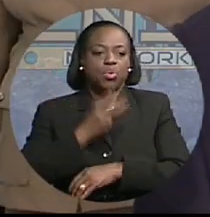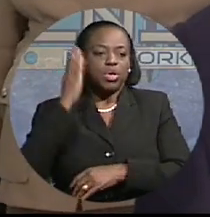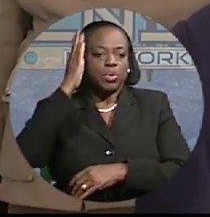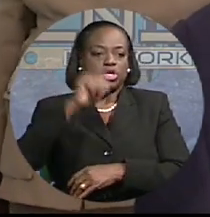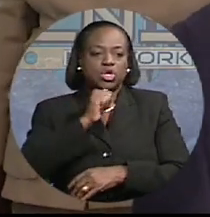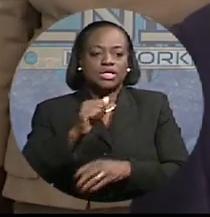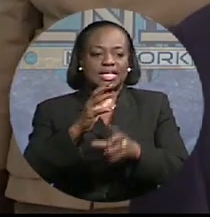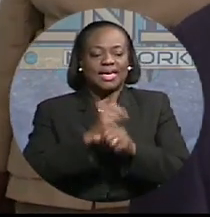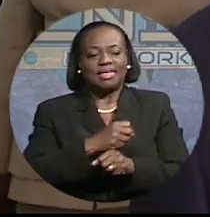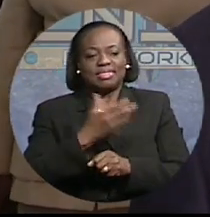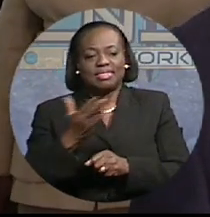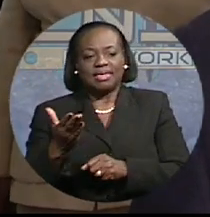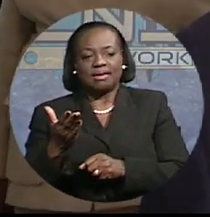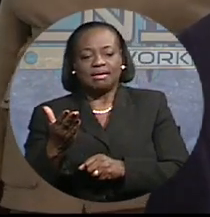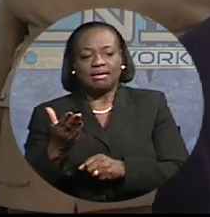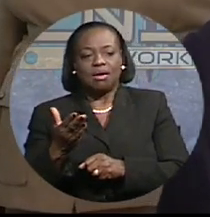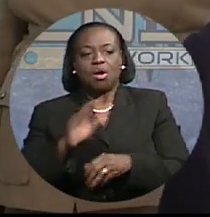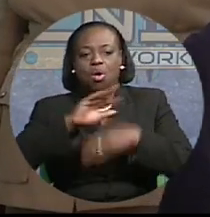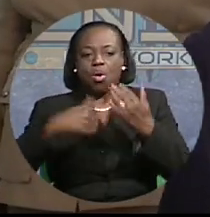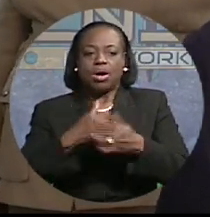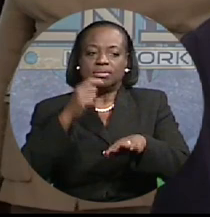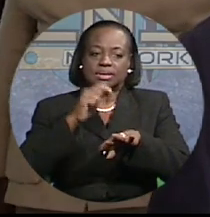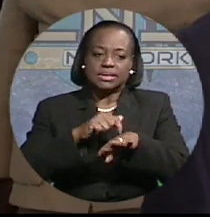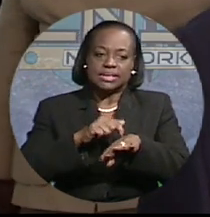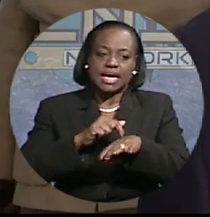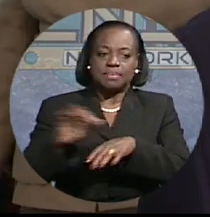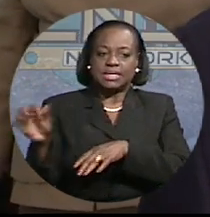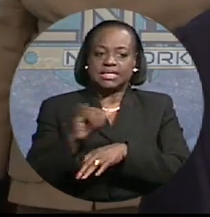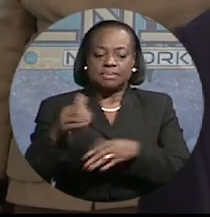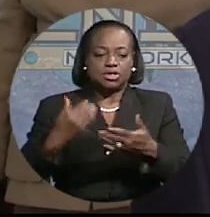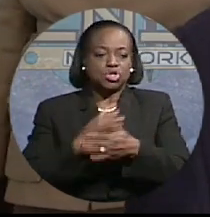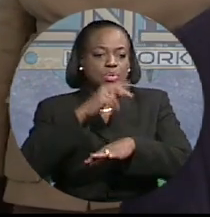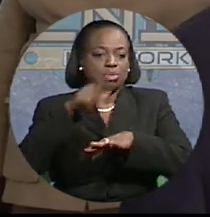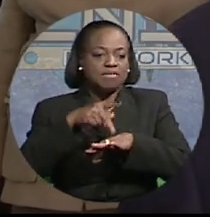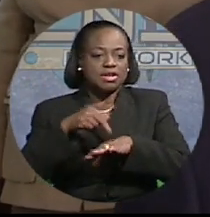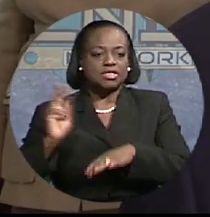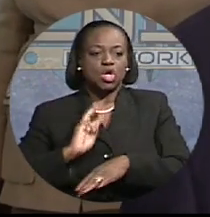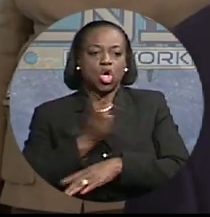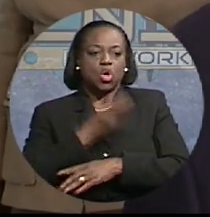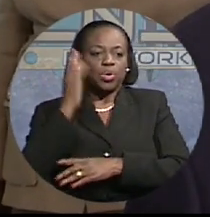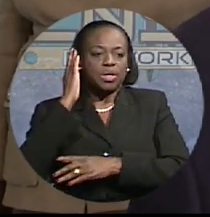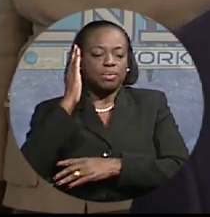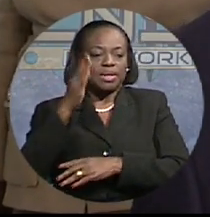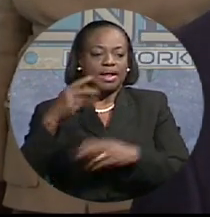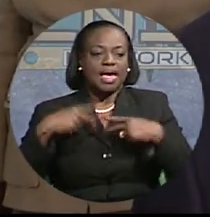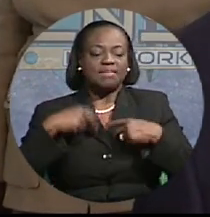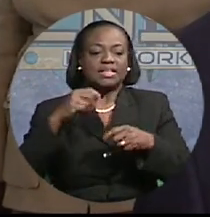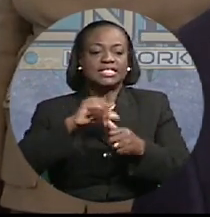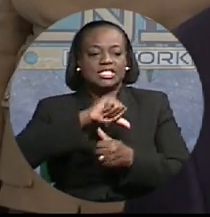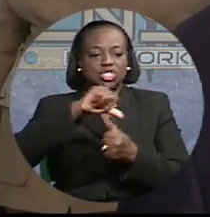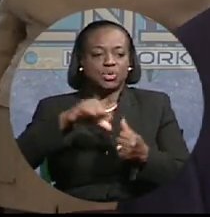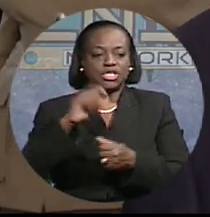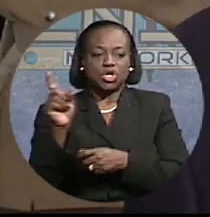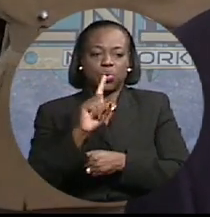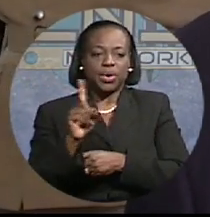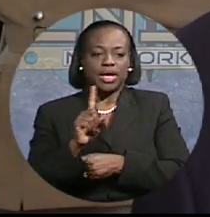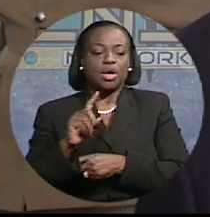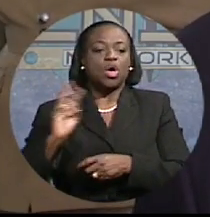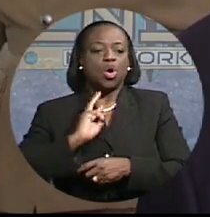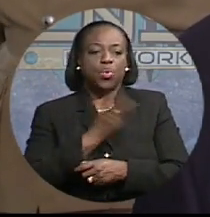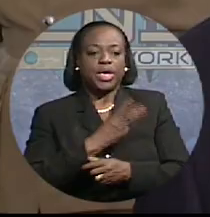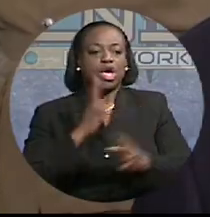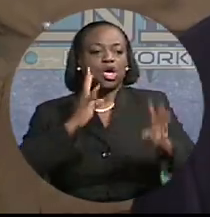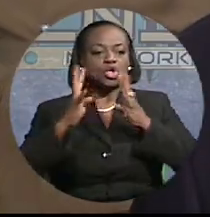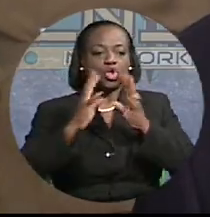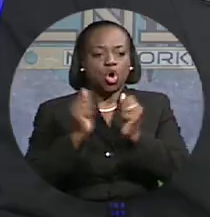there and have a forum as frequently as we could do in New Providence, we're more likely to have a situation where we dialogue with them